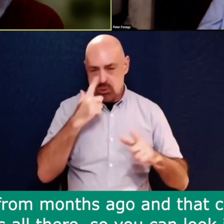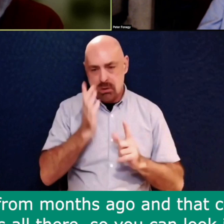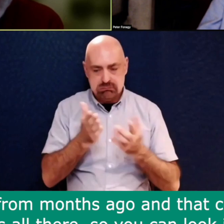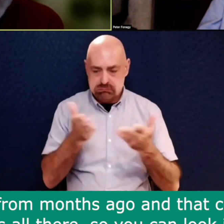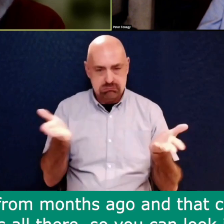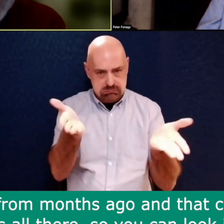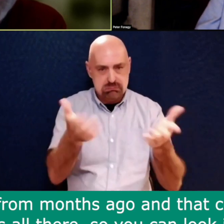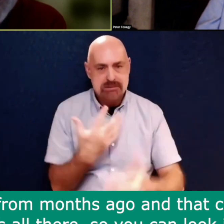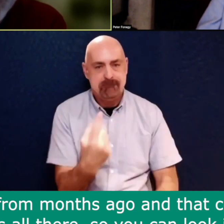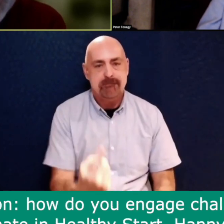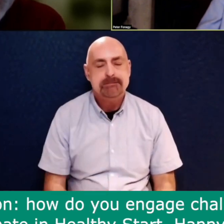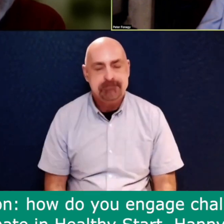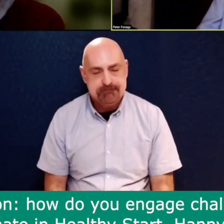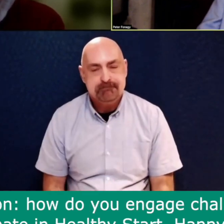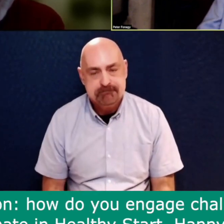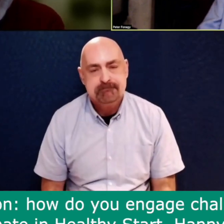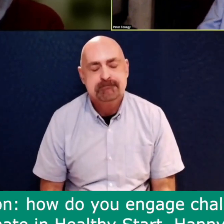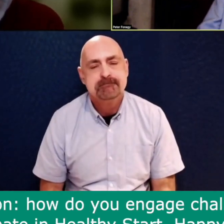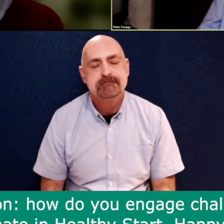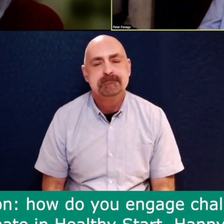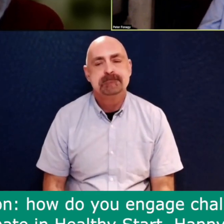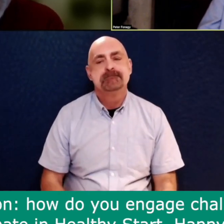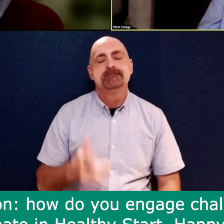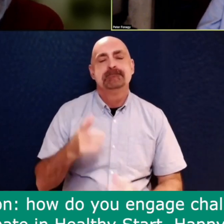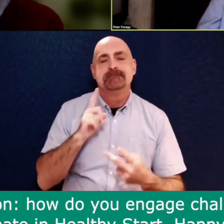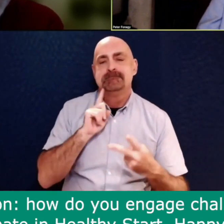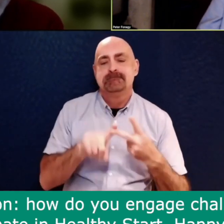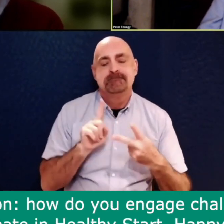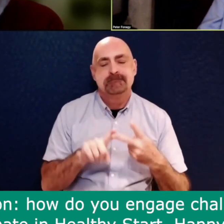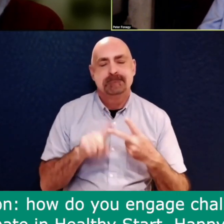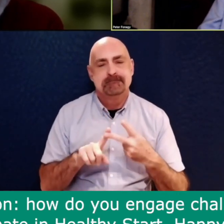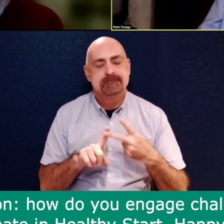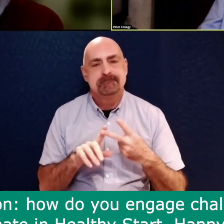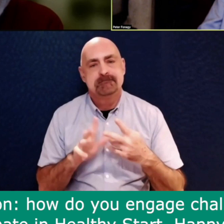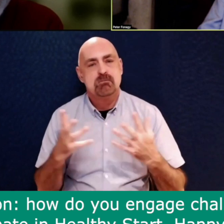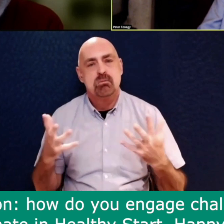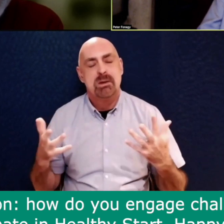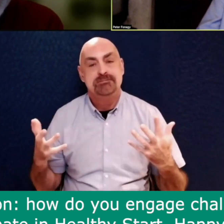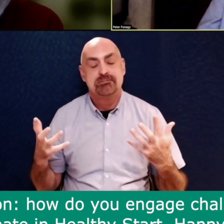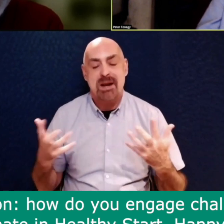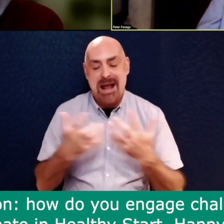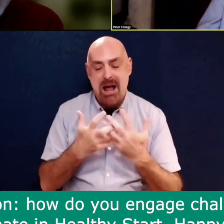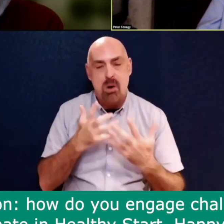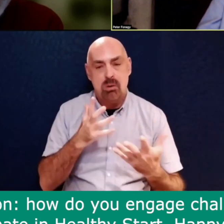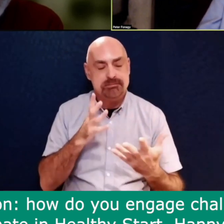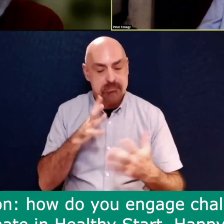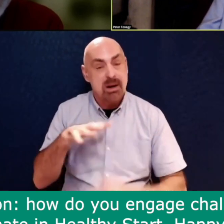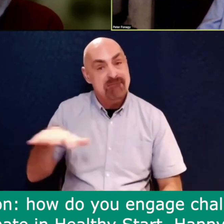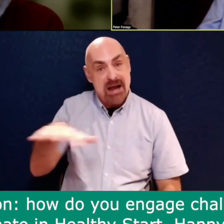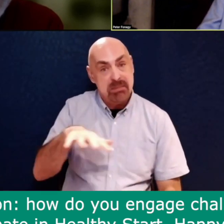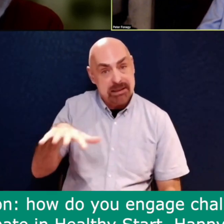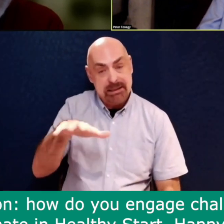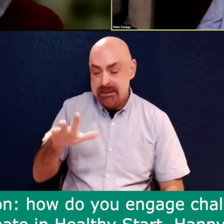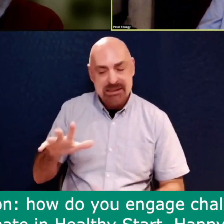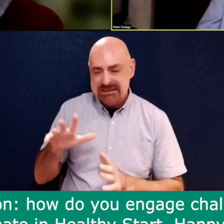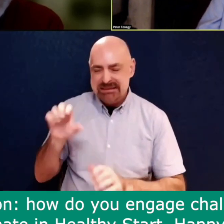up. Okay. Second question. How do you engage challenging families to